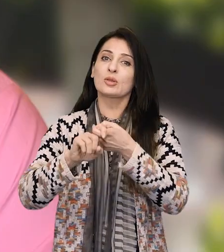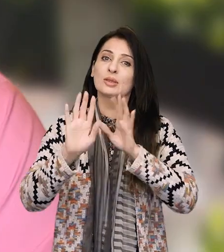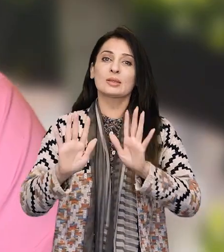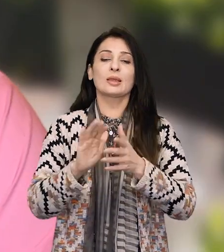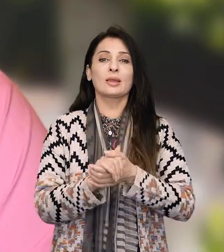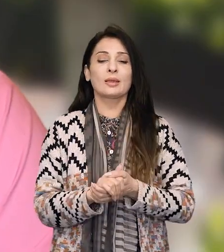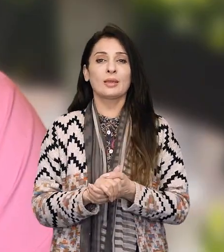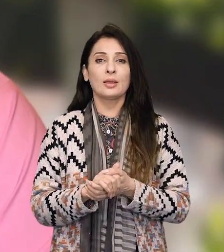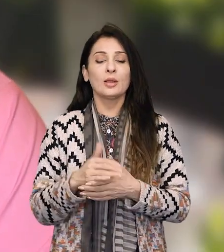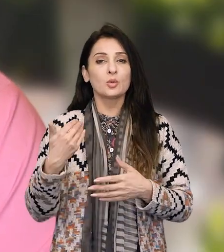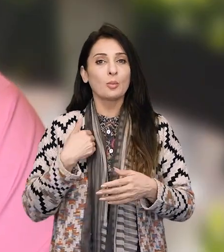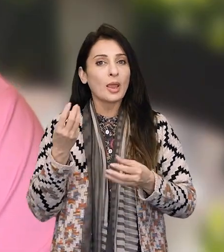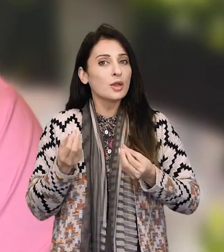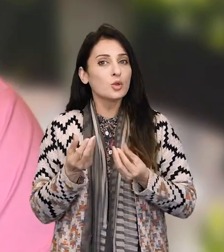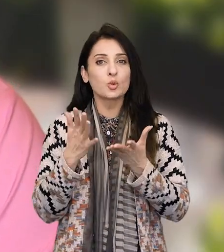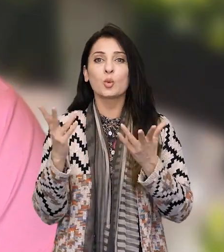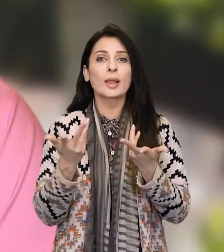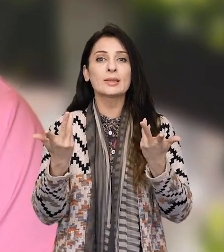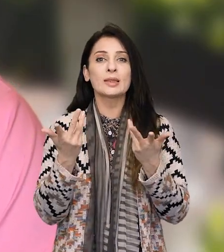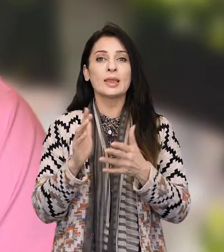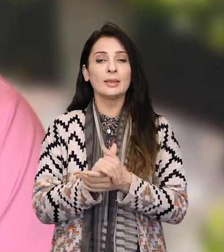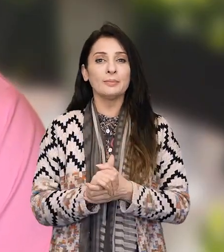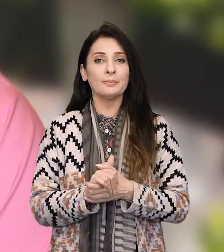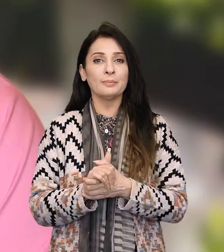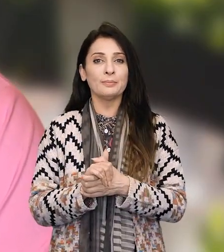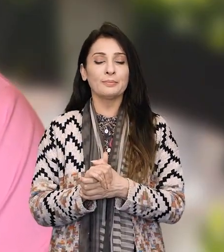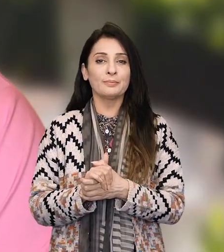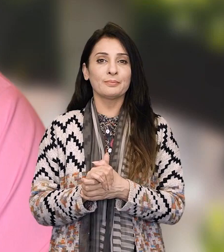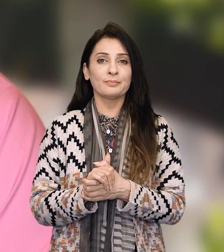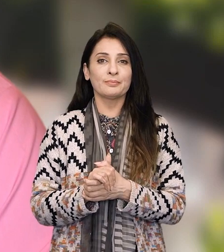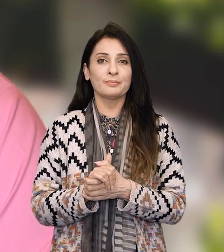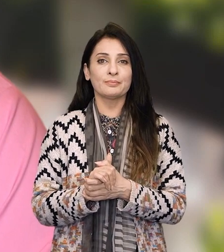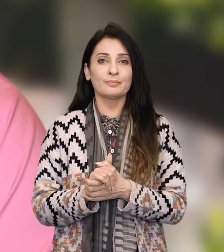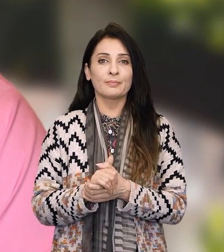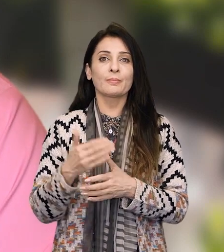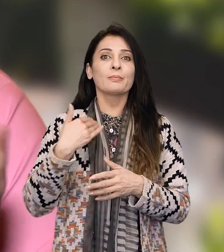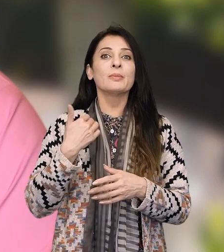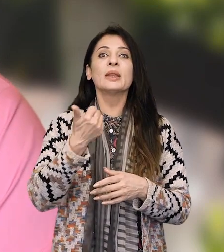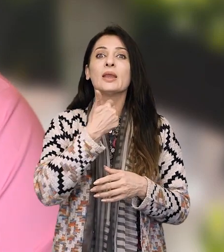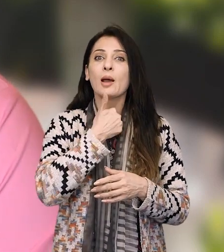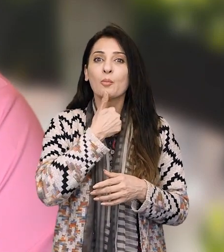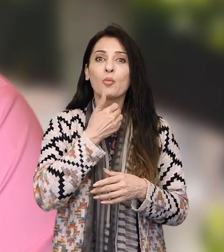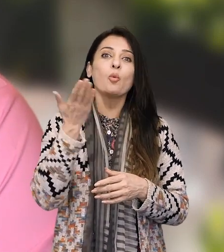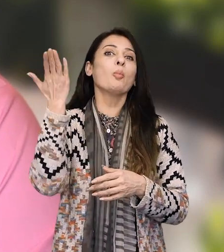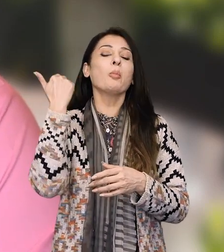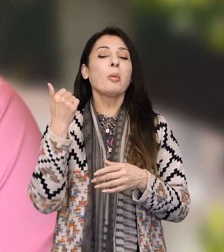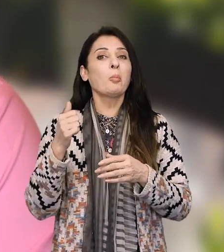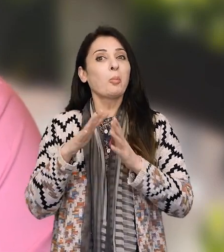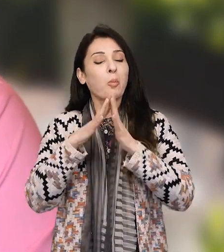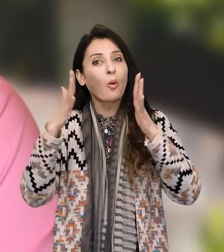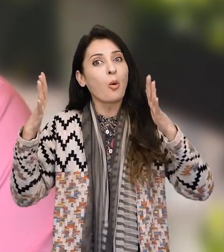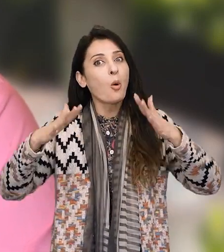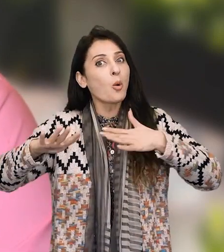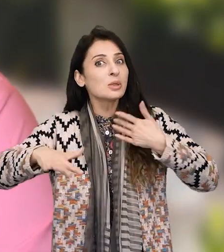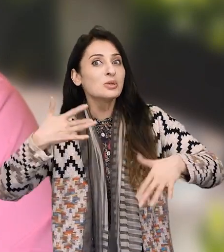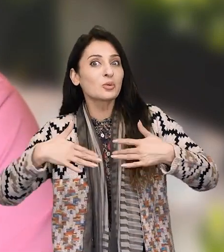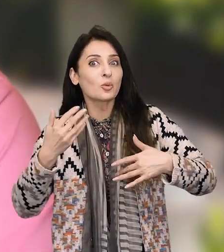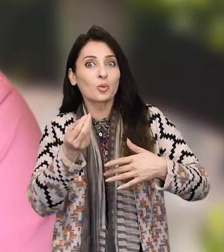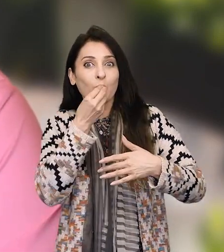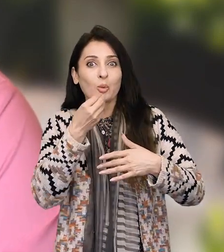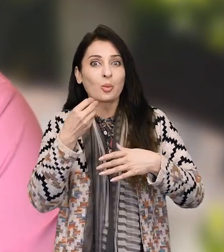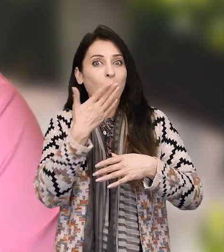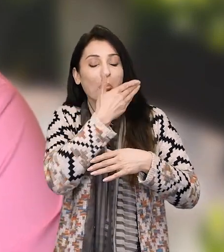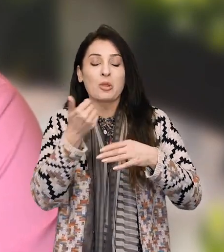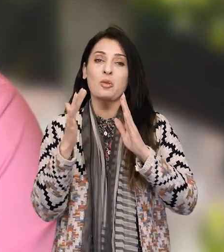sponsors. So I initially got into this field because my father always enjoyed